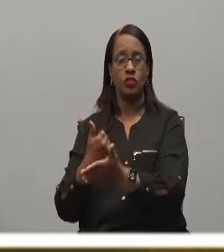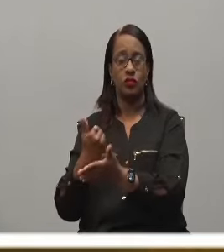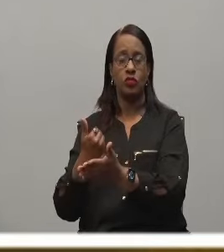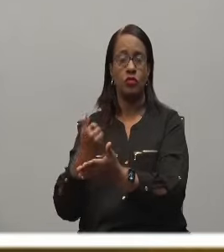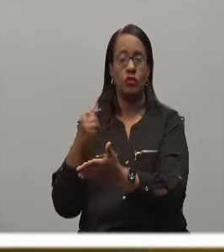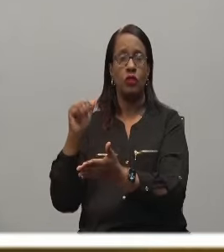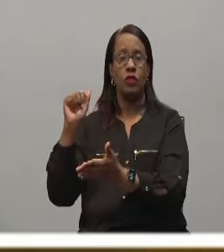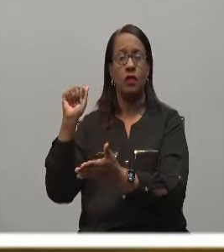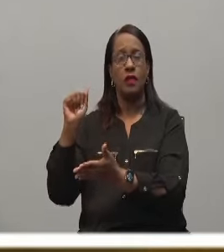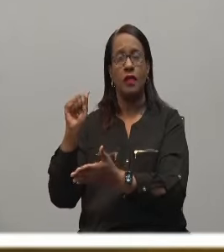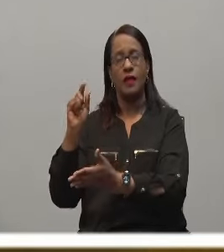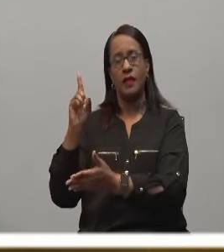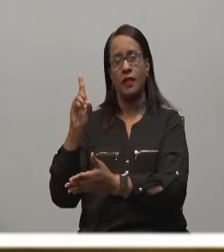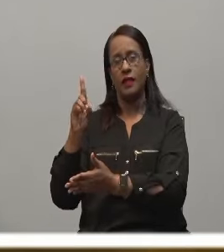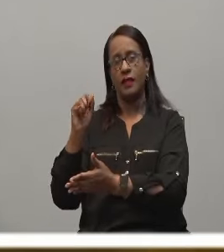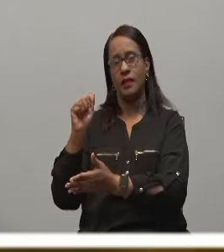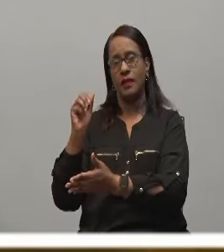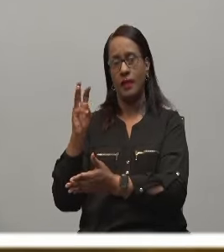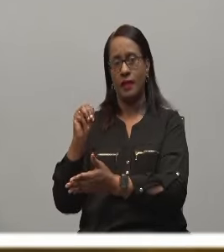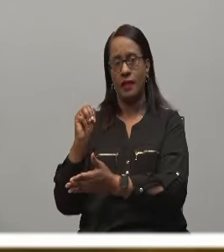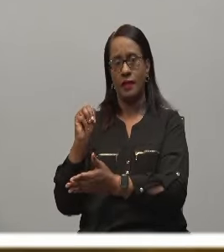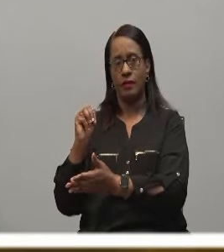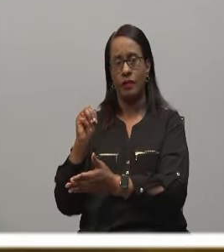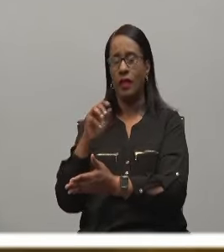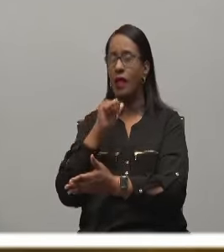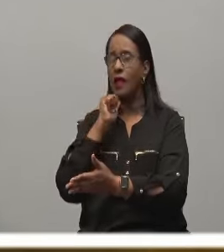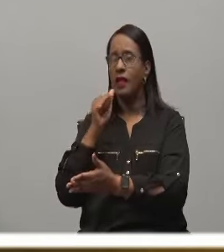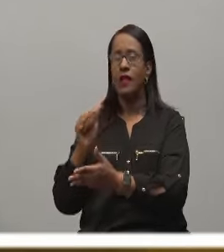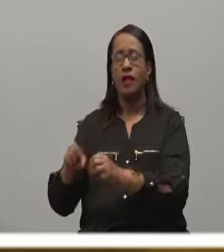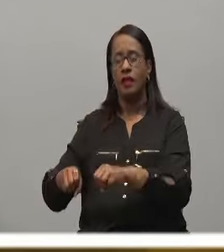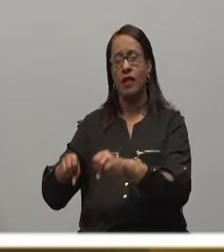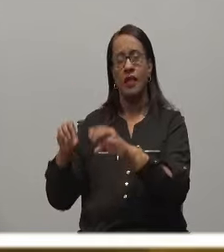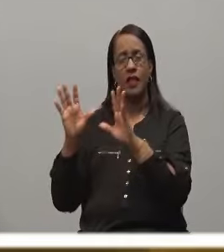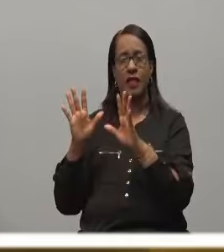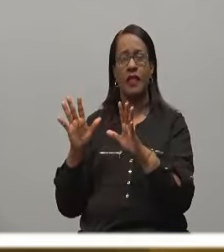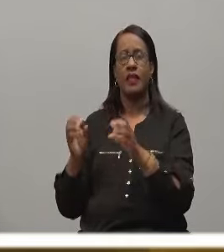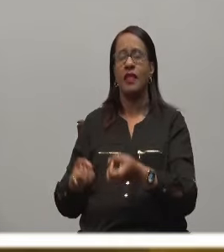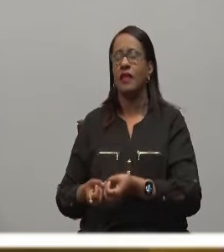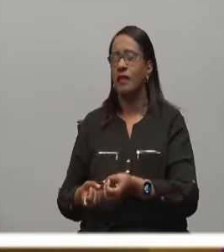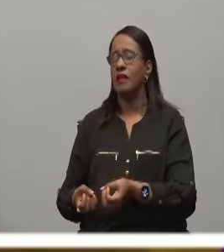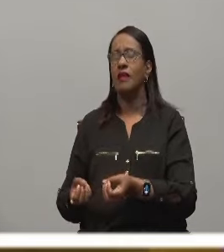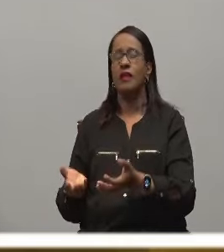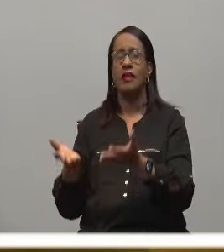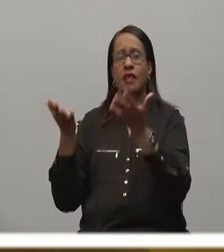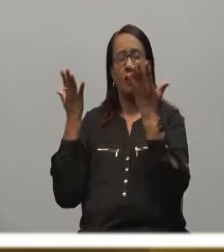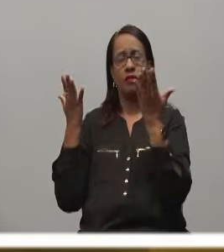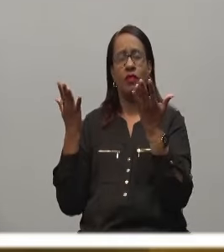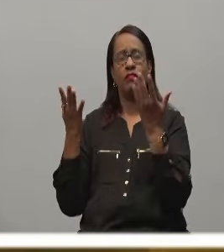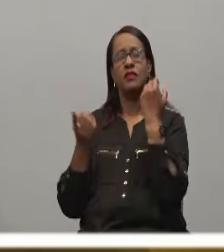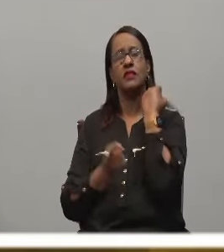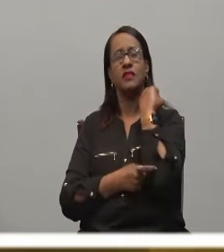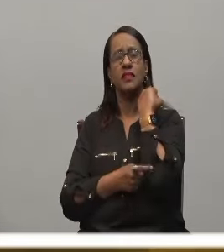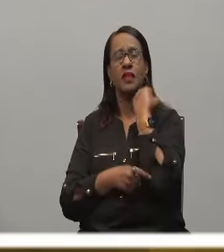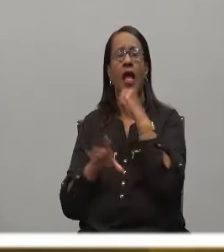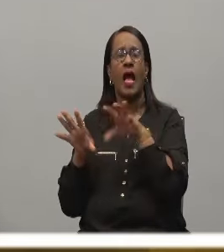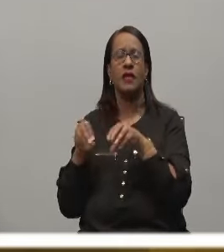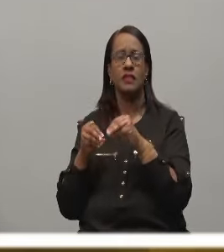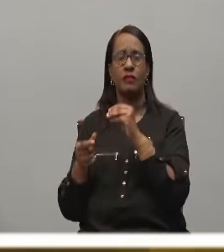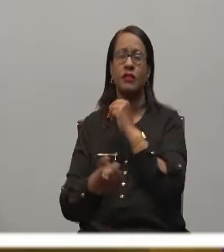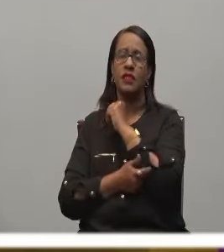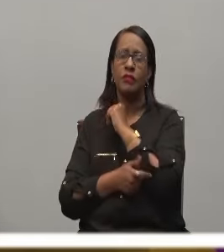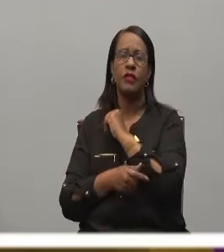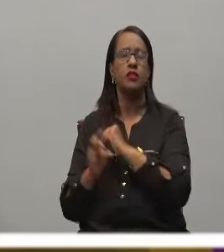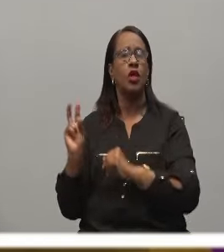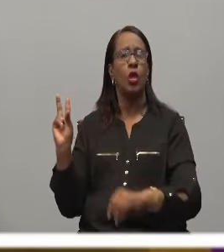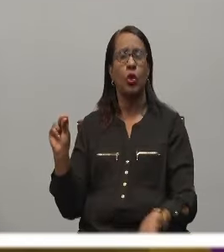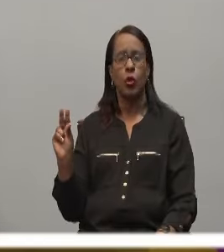not give in to temptation. He does not give in to temptation. You know, one of the church fathers says that, you